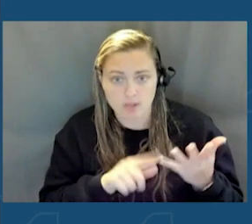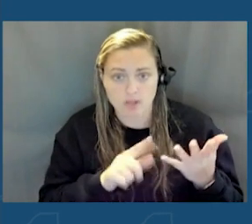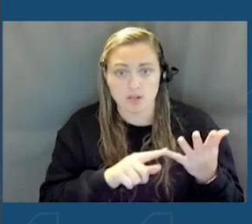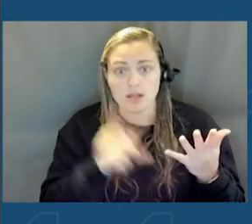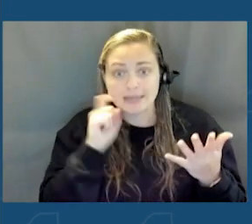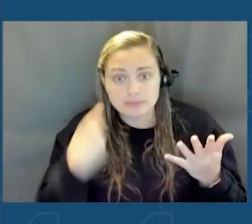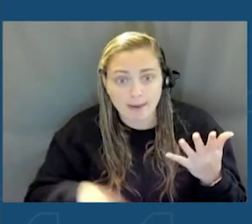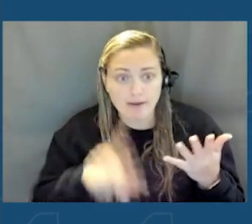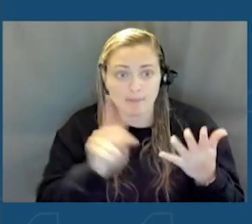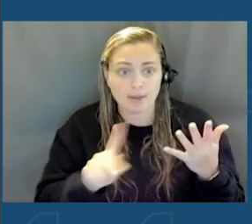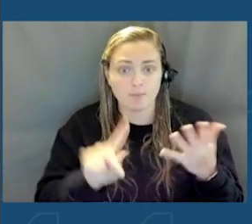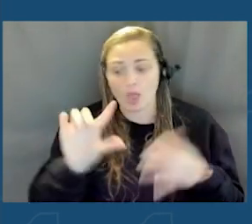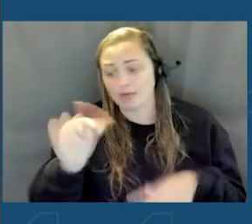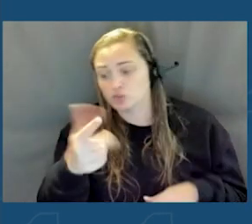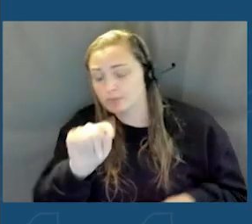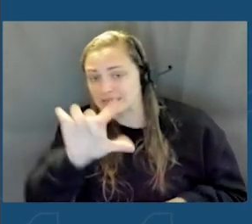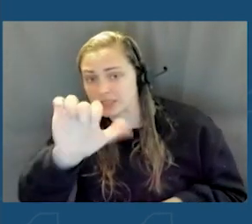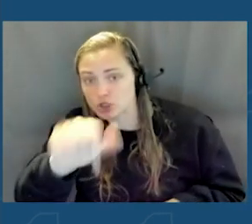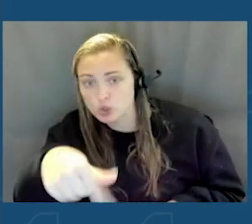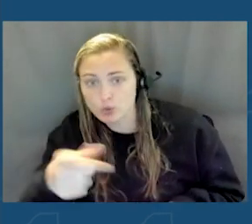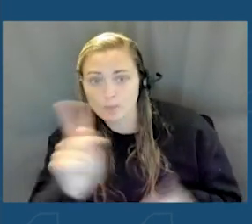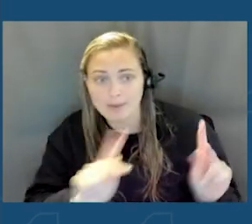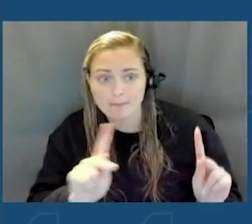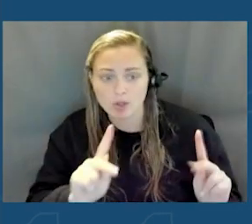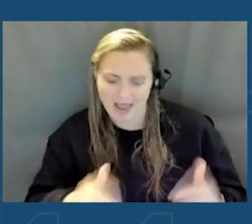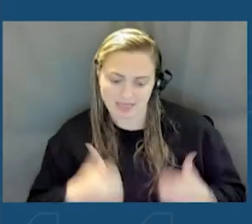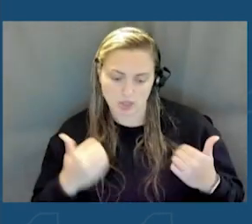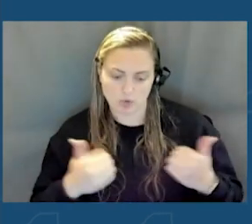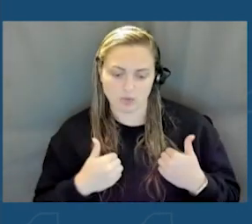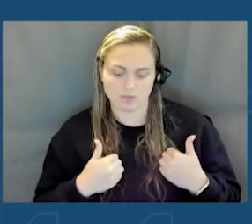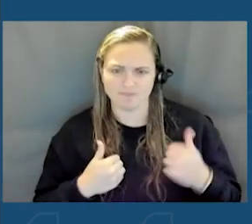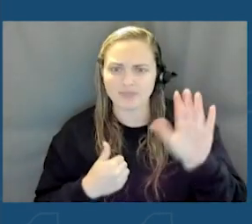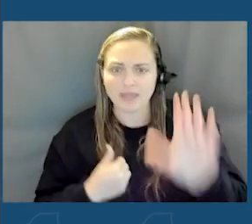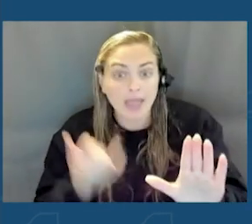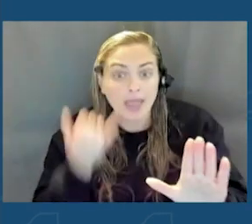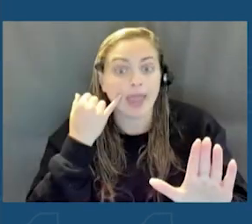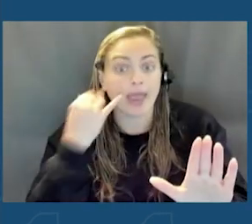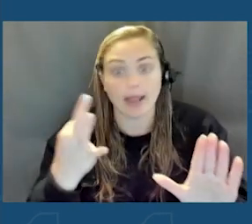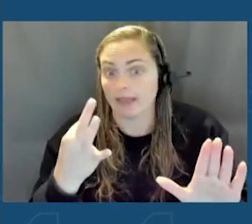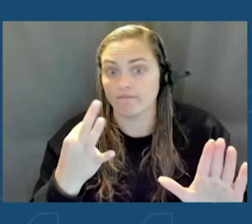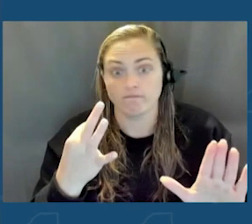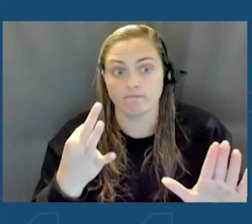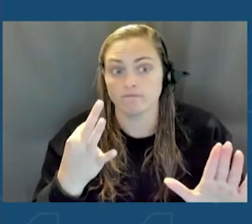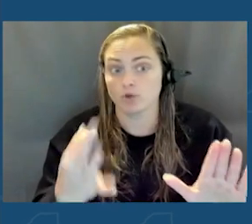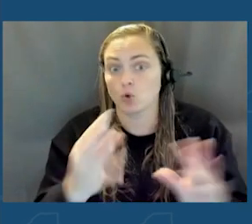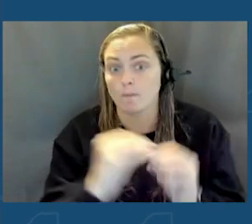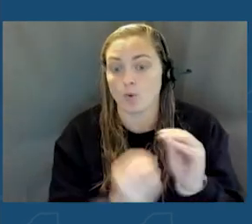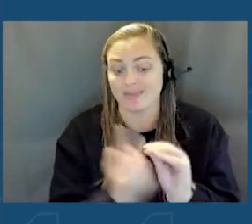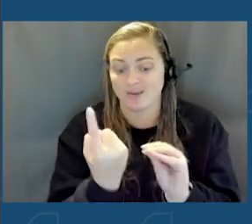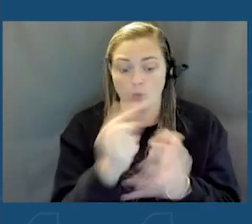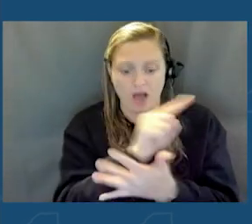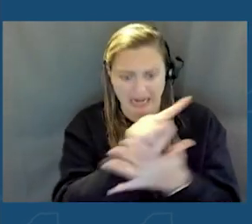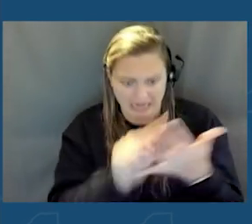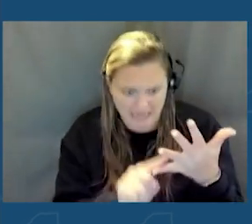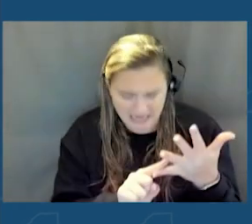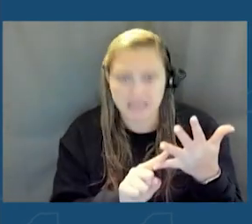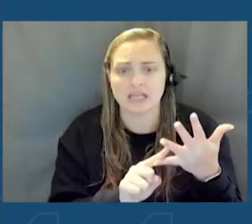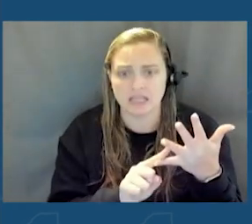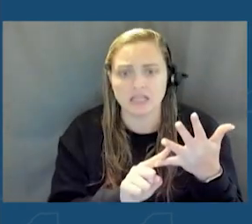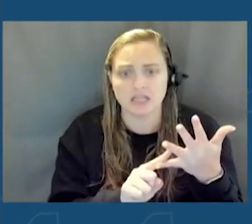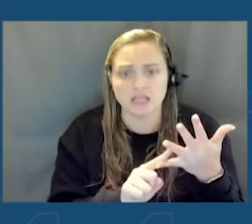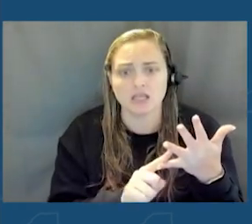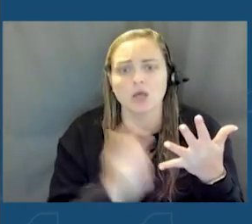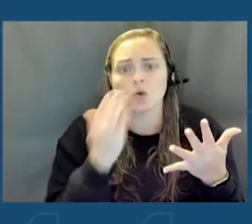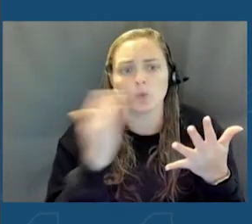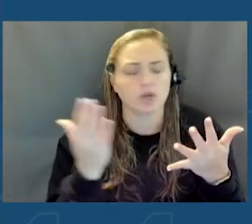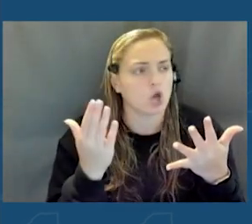people, LGBTQ people, and our youth. And God forbid you are at the intersection of more than one of these identities. We know that all